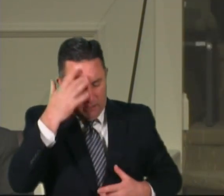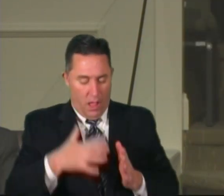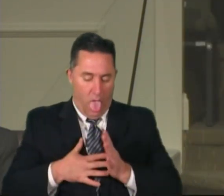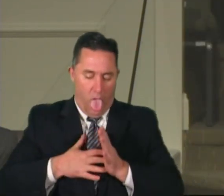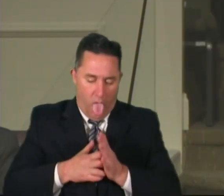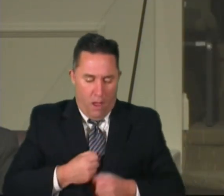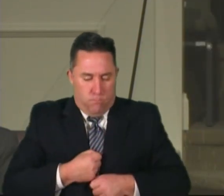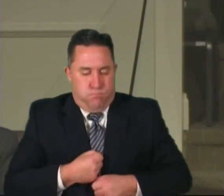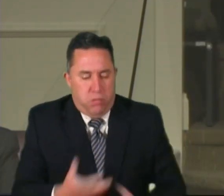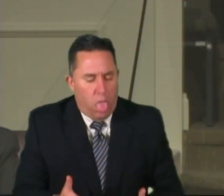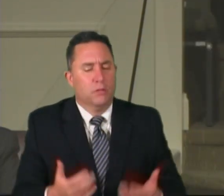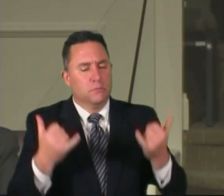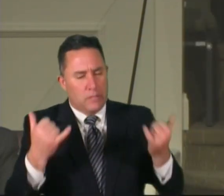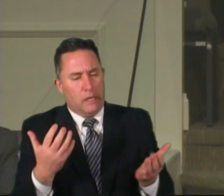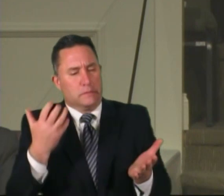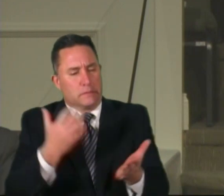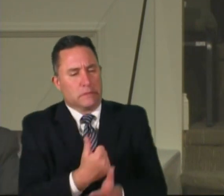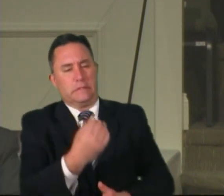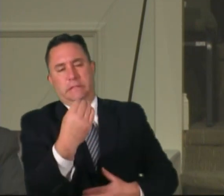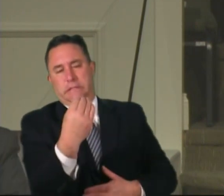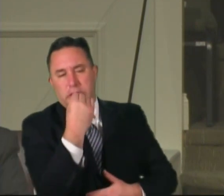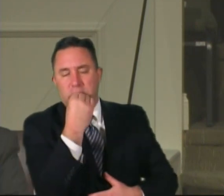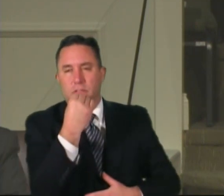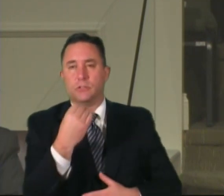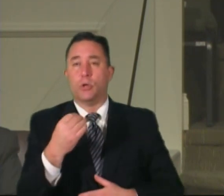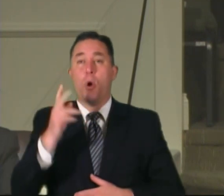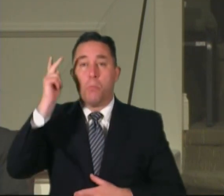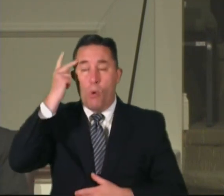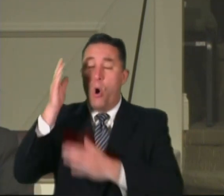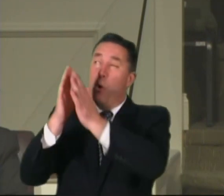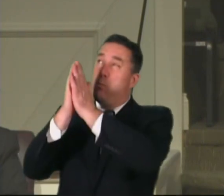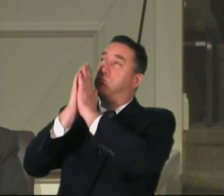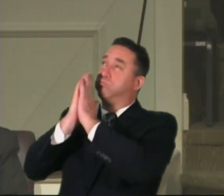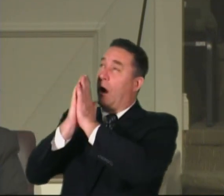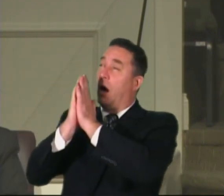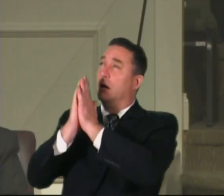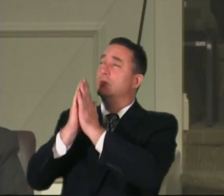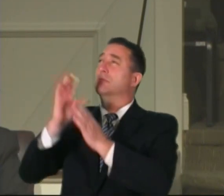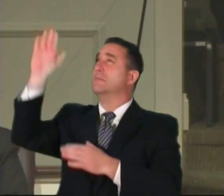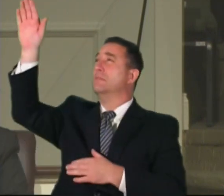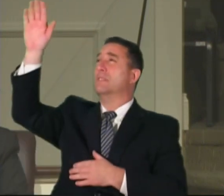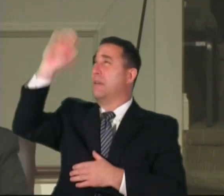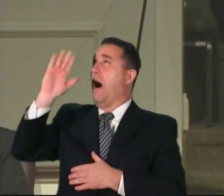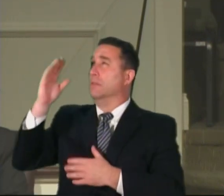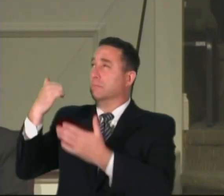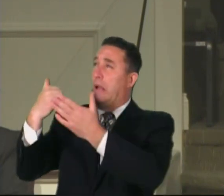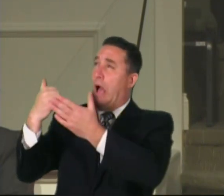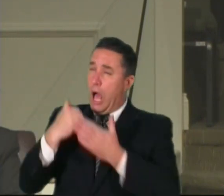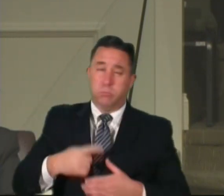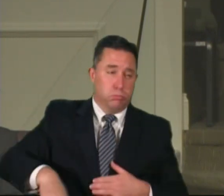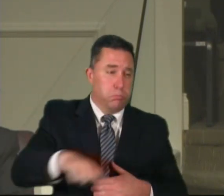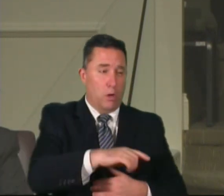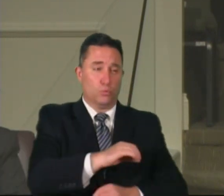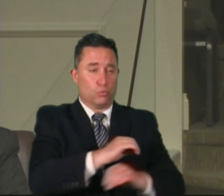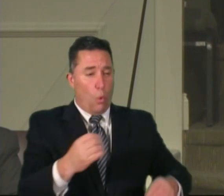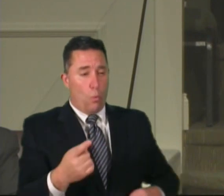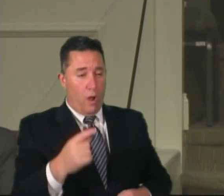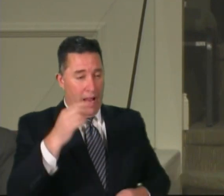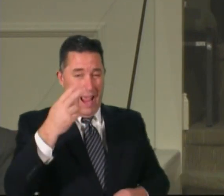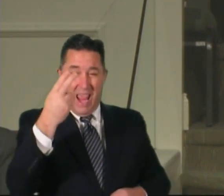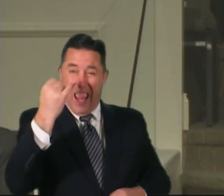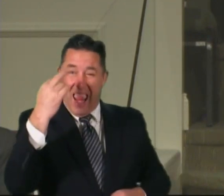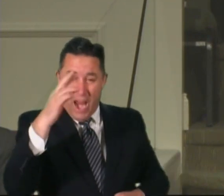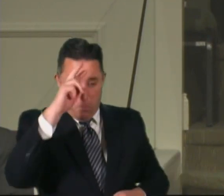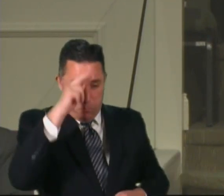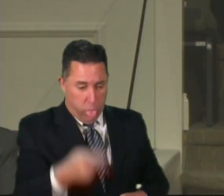us. Let's eat. And he prayed, and he says, God's going to help us. Not anyone's even going to lose a hair off